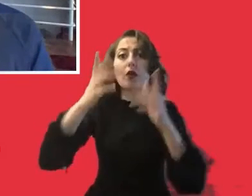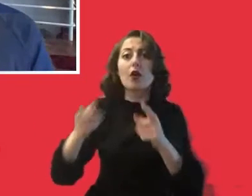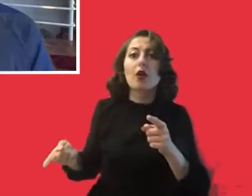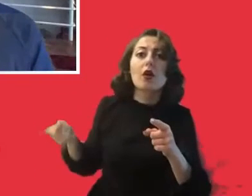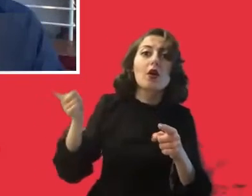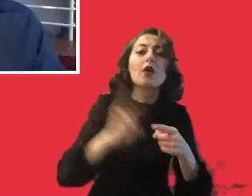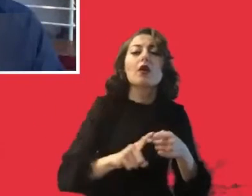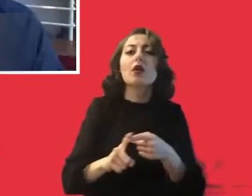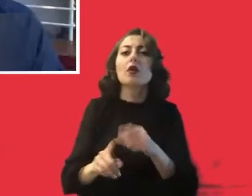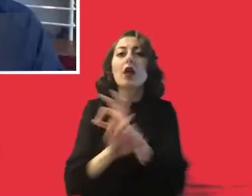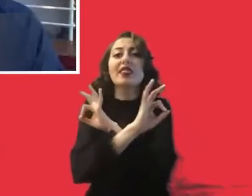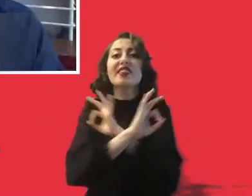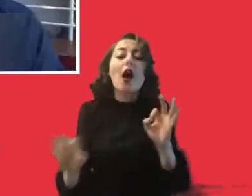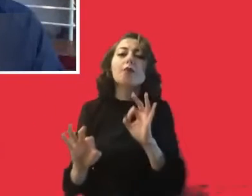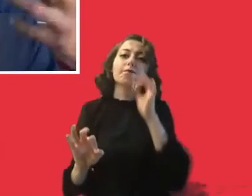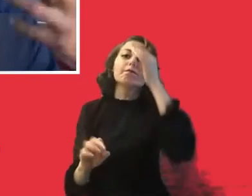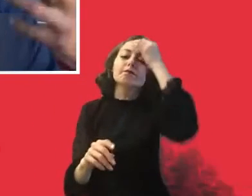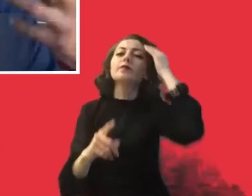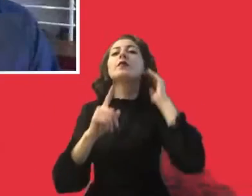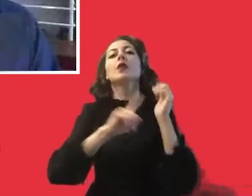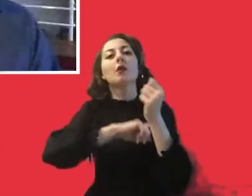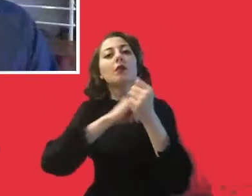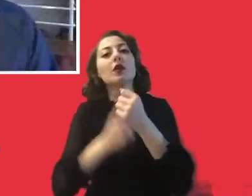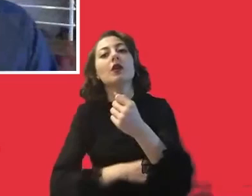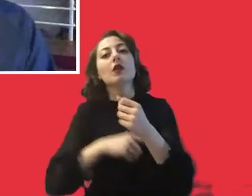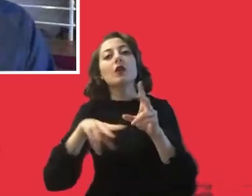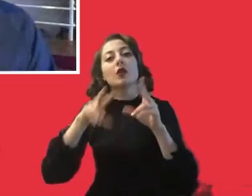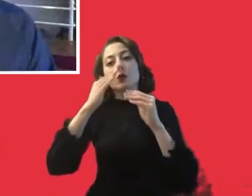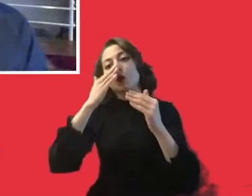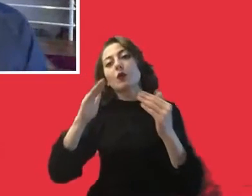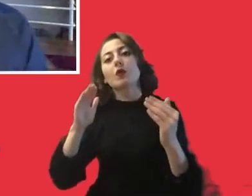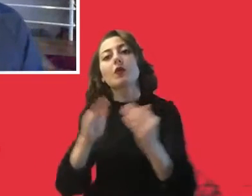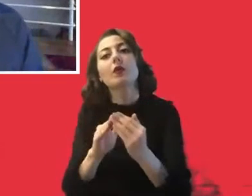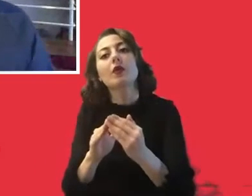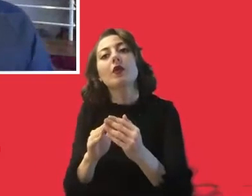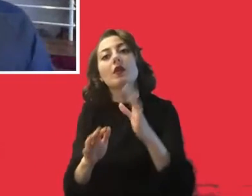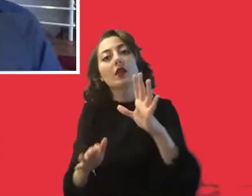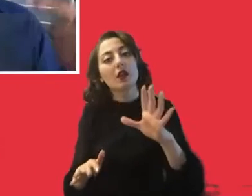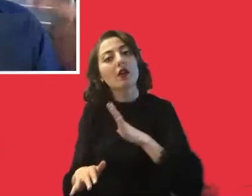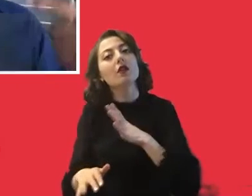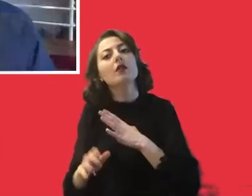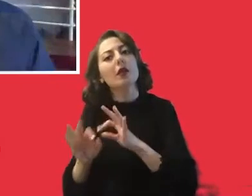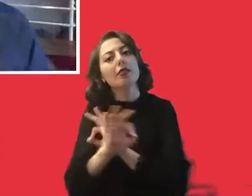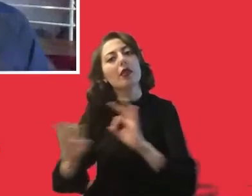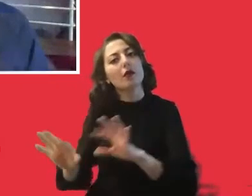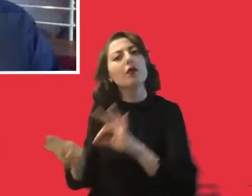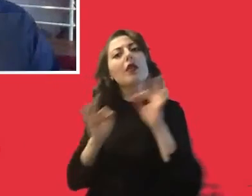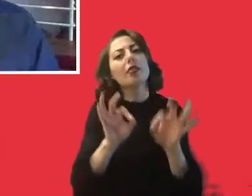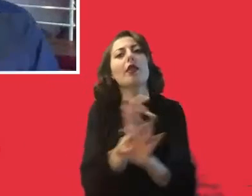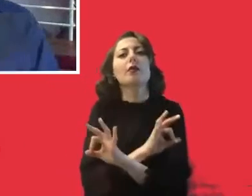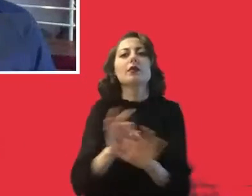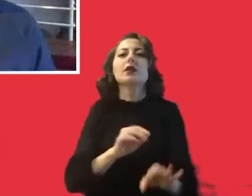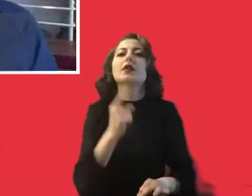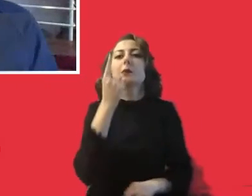also shows that this is a very important power. So it's a sleeping monster, I can say. It's a sleeping